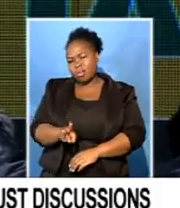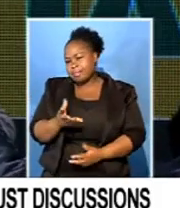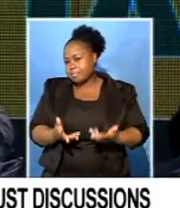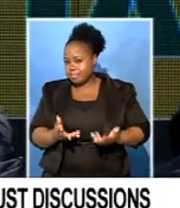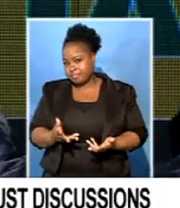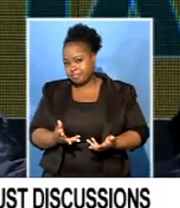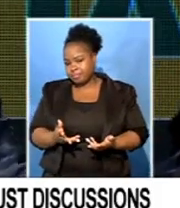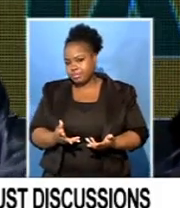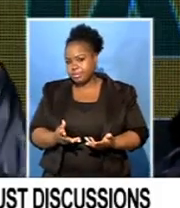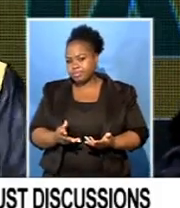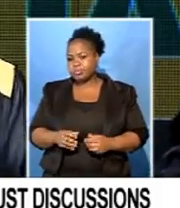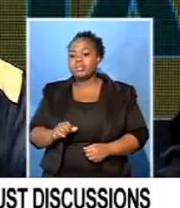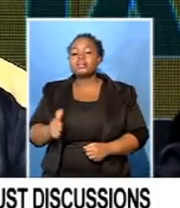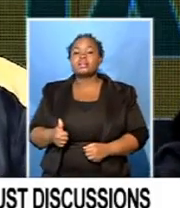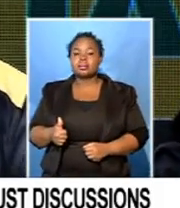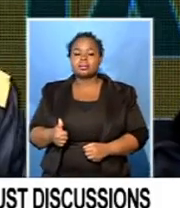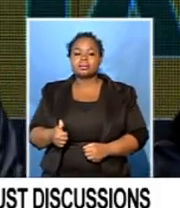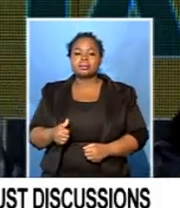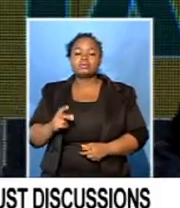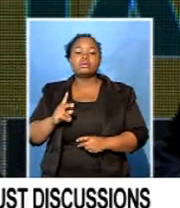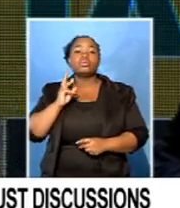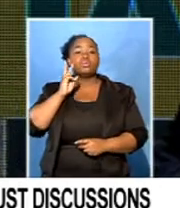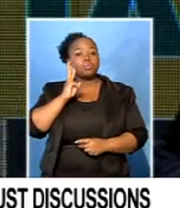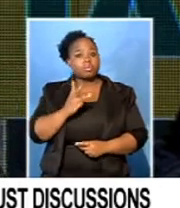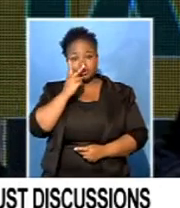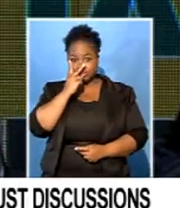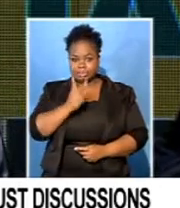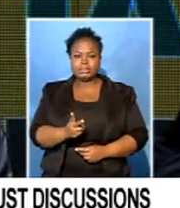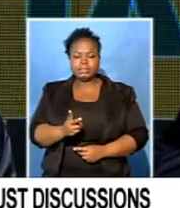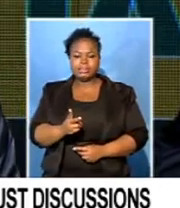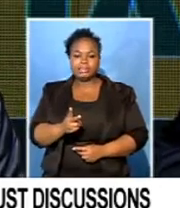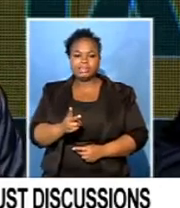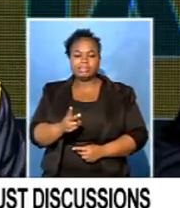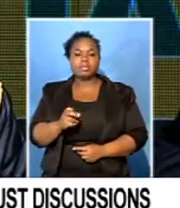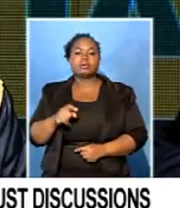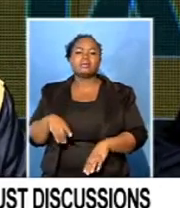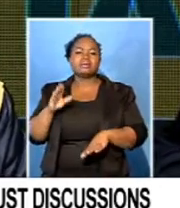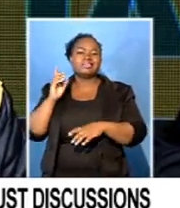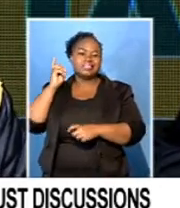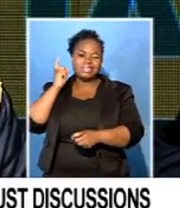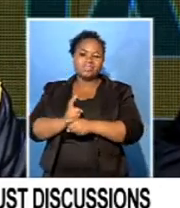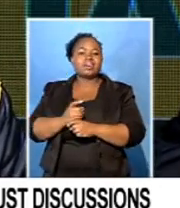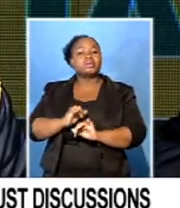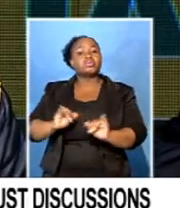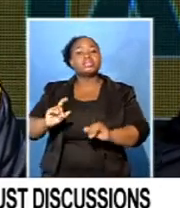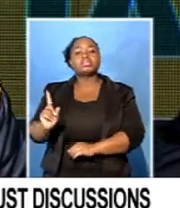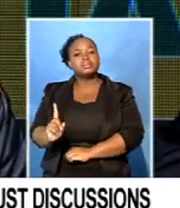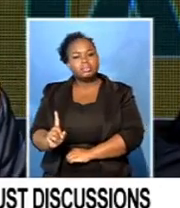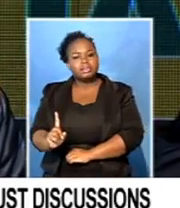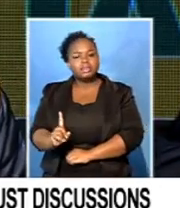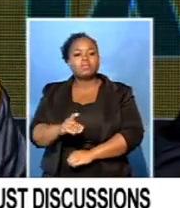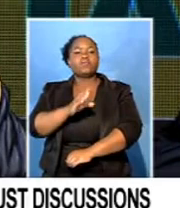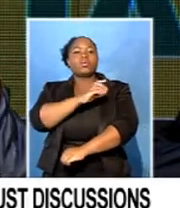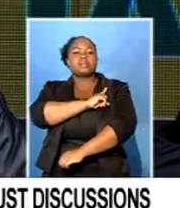At that stage, you will realize that it is actually more difficult to keep